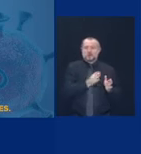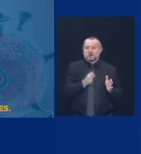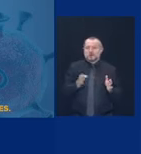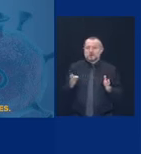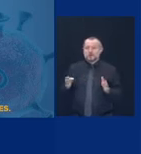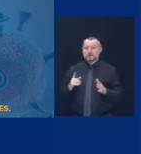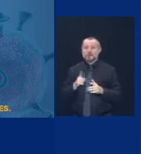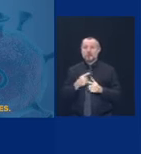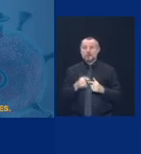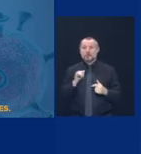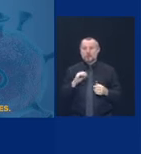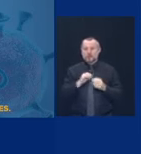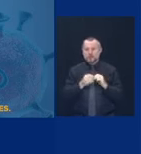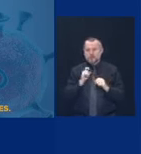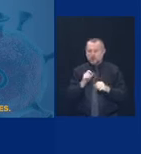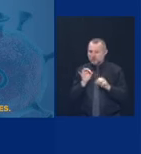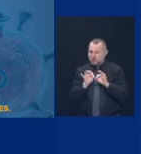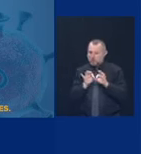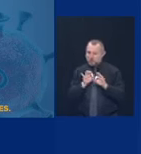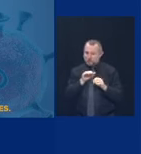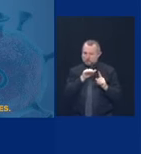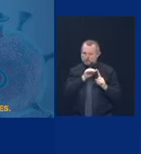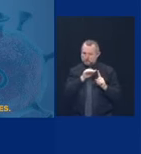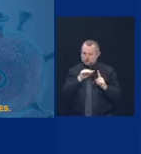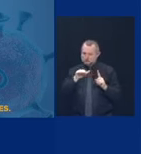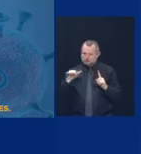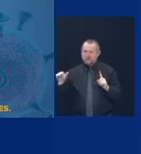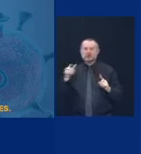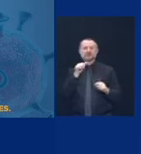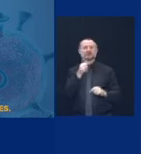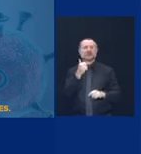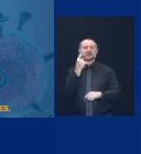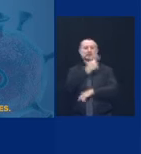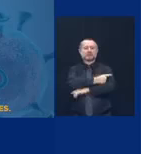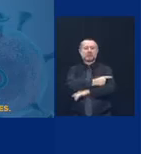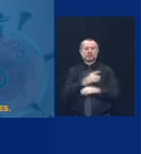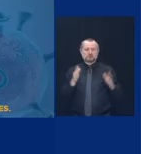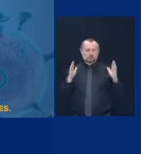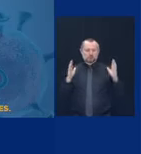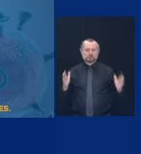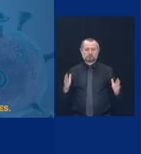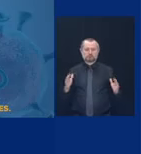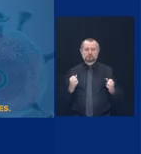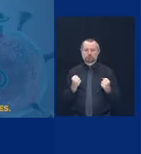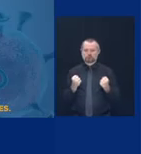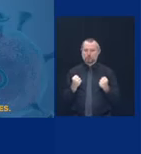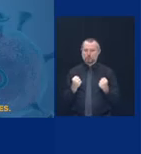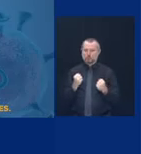10 days, all right? We don't want zones going in and going out.